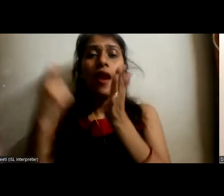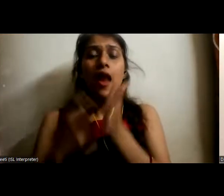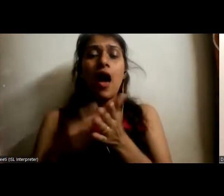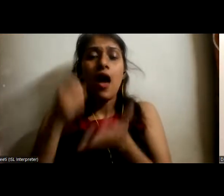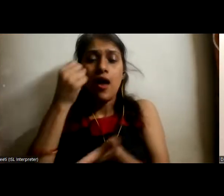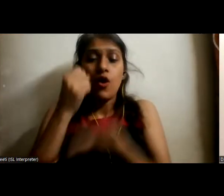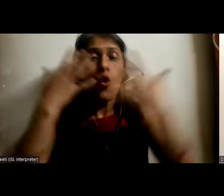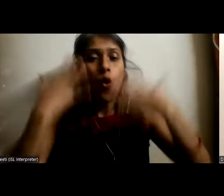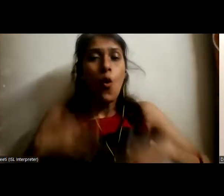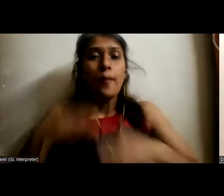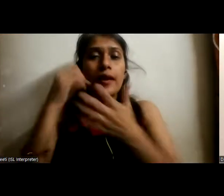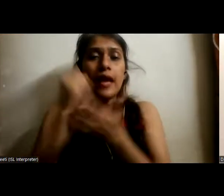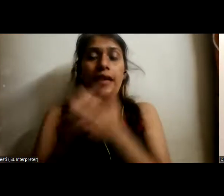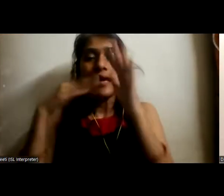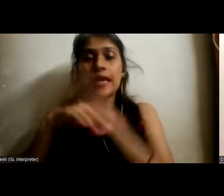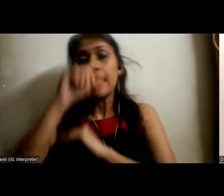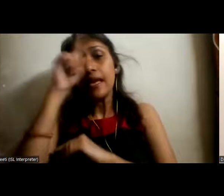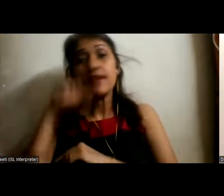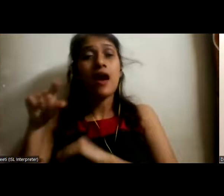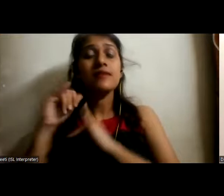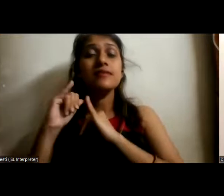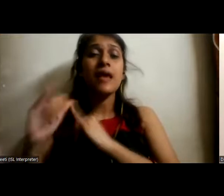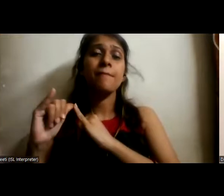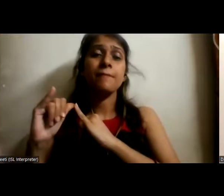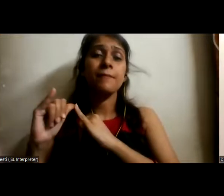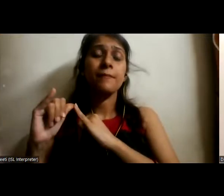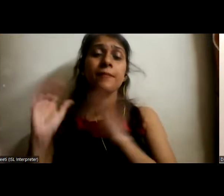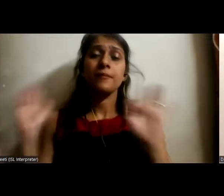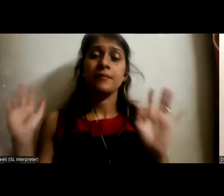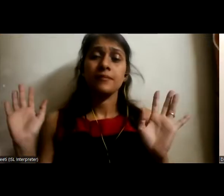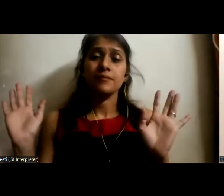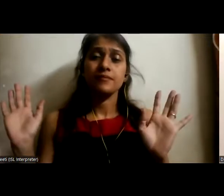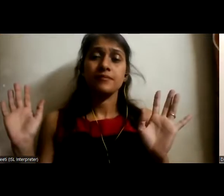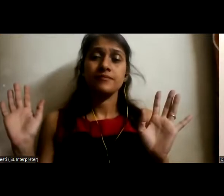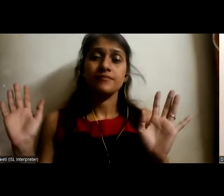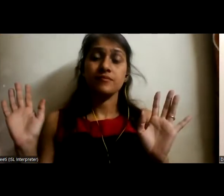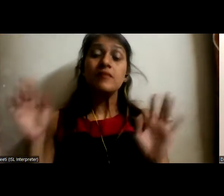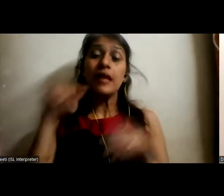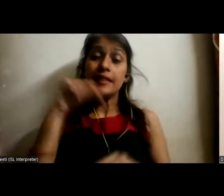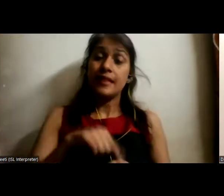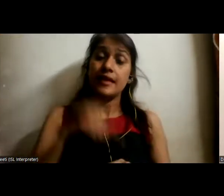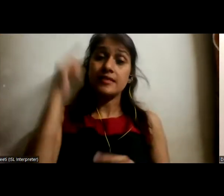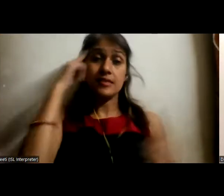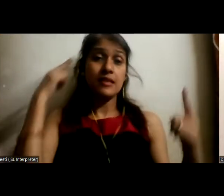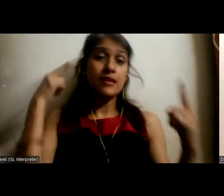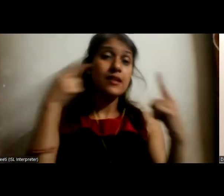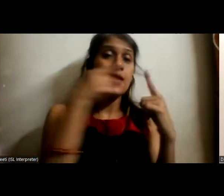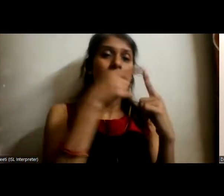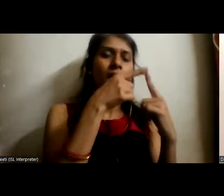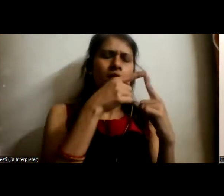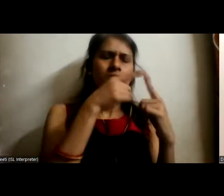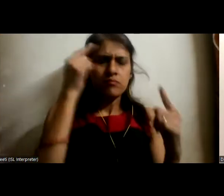women in India. And this paradigm shift brought about a major